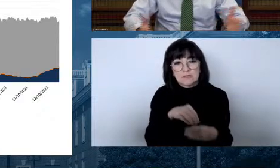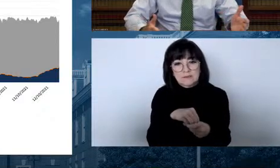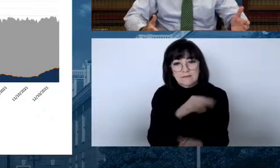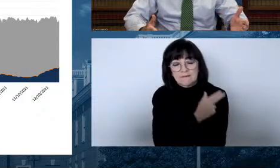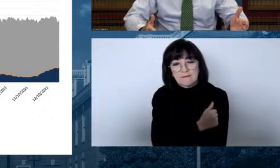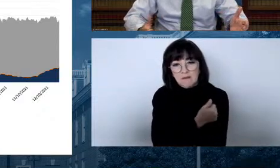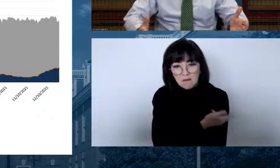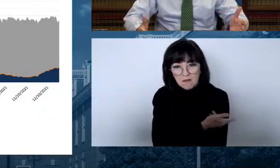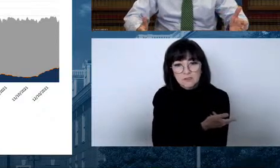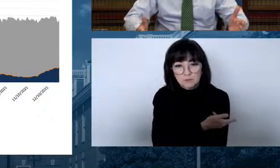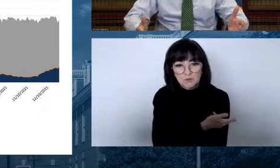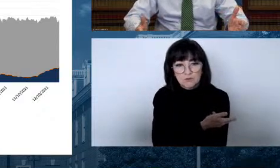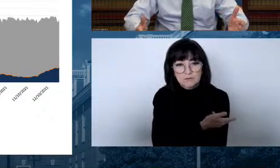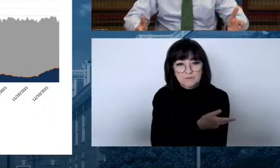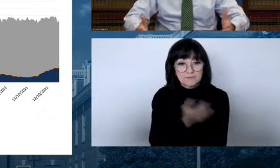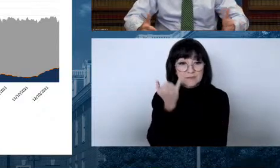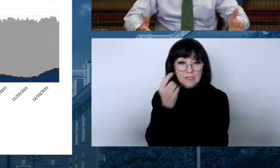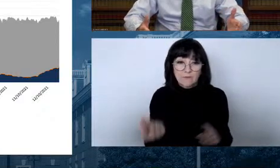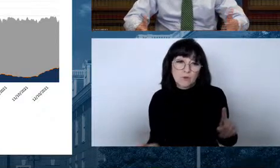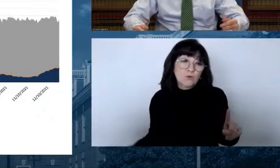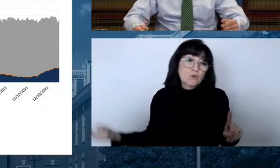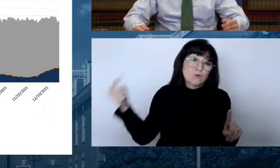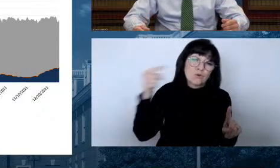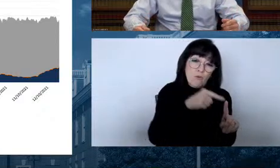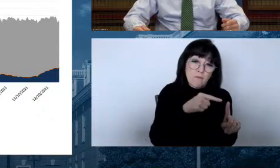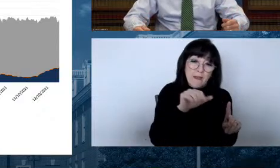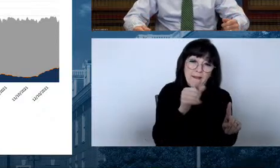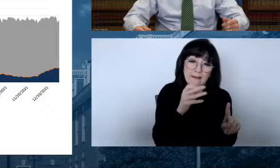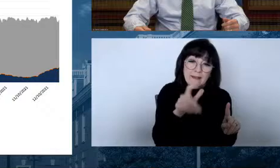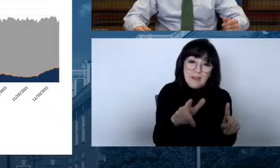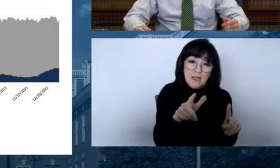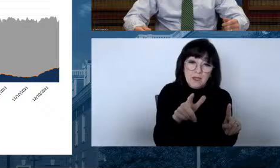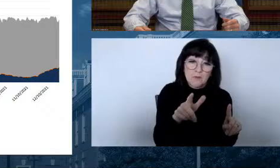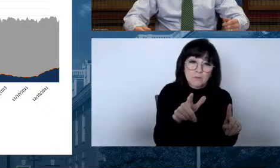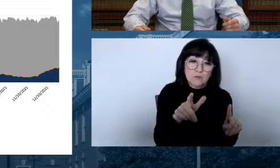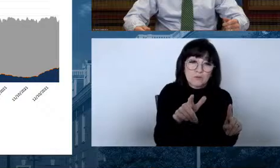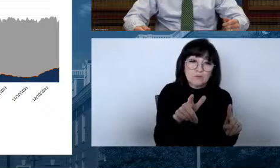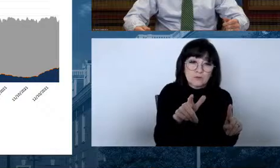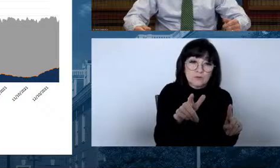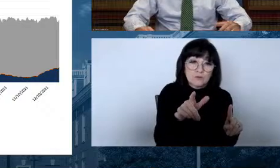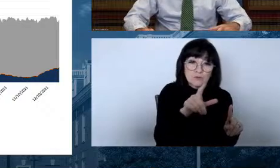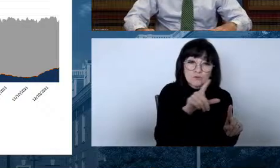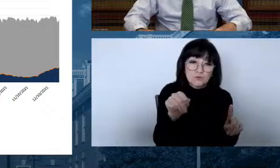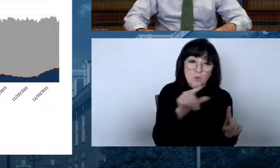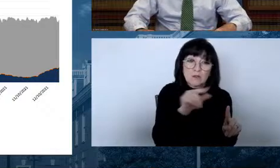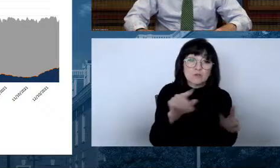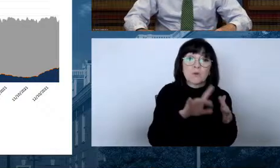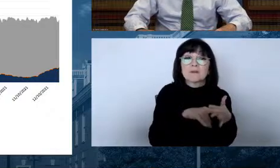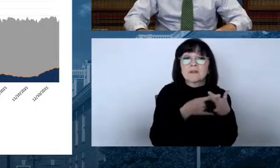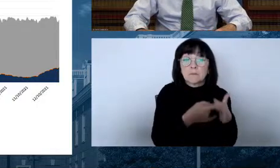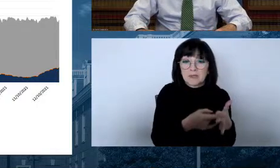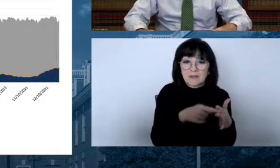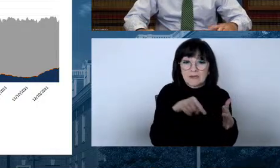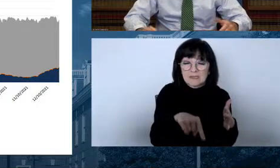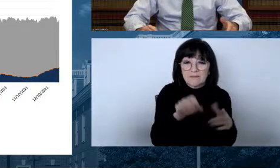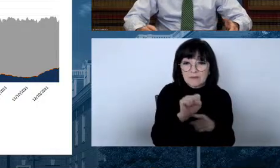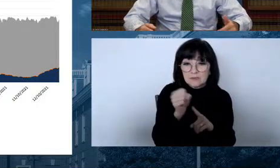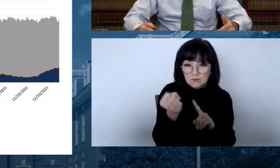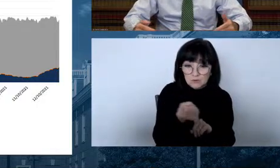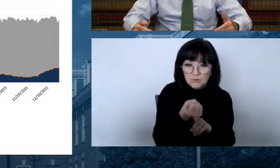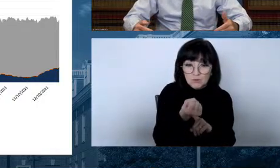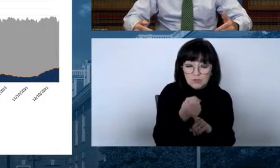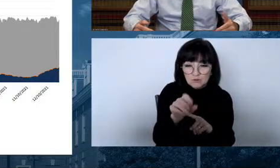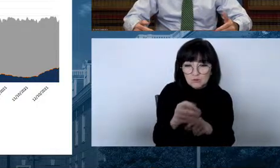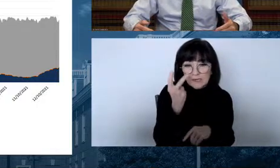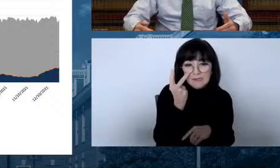If you go all the way back to April of 2020 at the beginning of this COVID situation, you can see